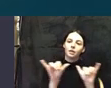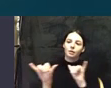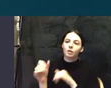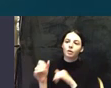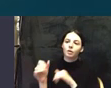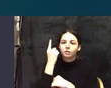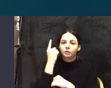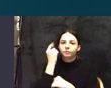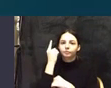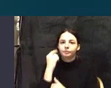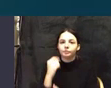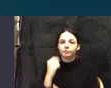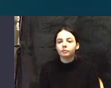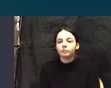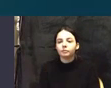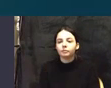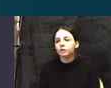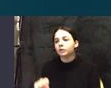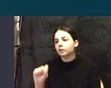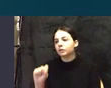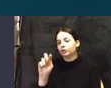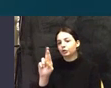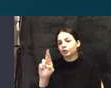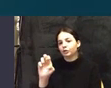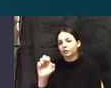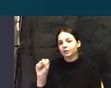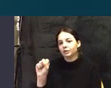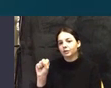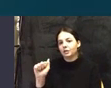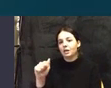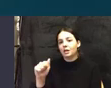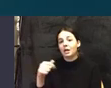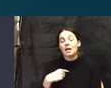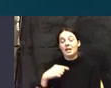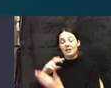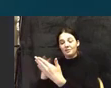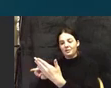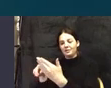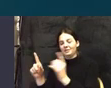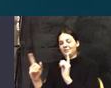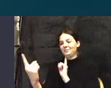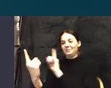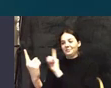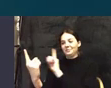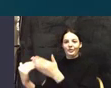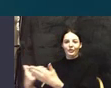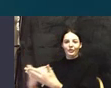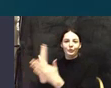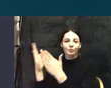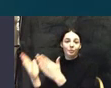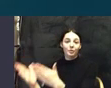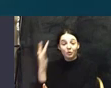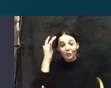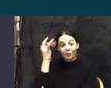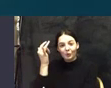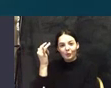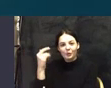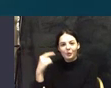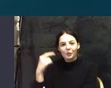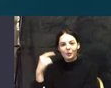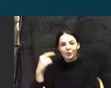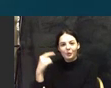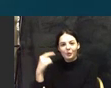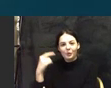I read to meet new people because I'm too introverted to meet new people in real life. That's a great reason.